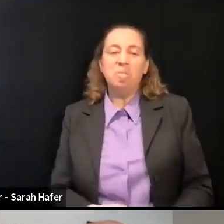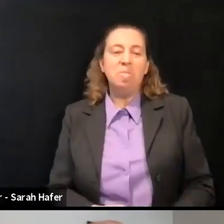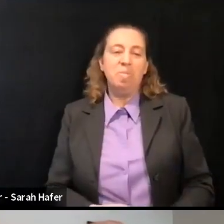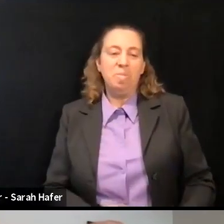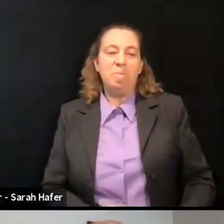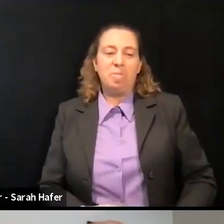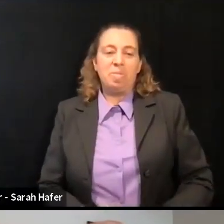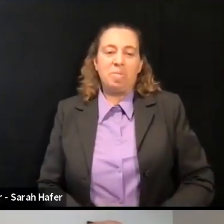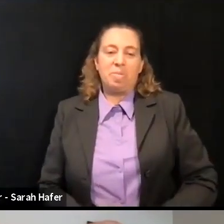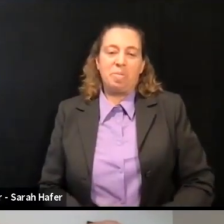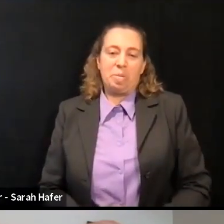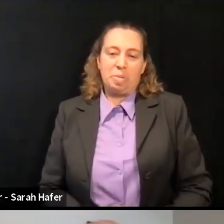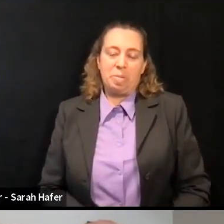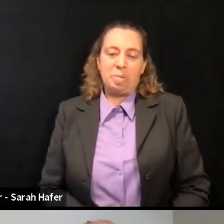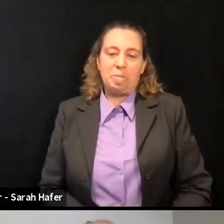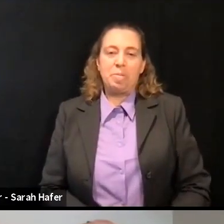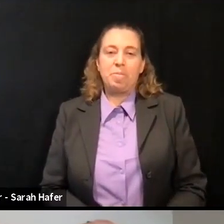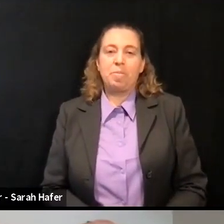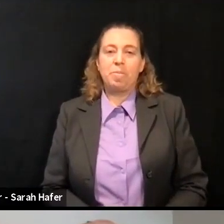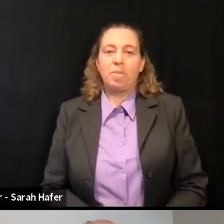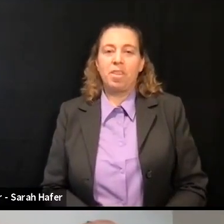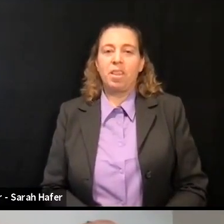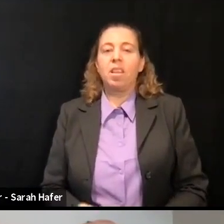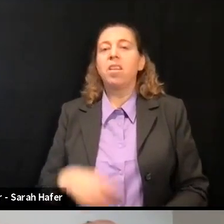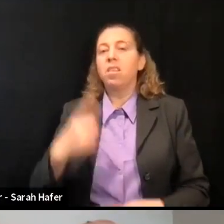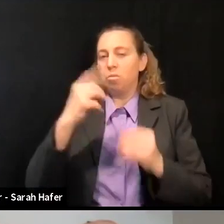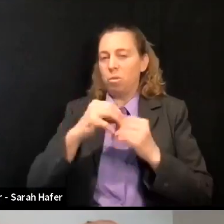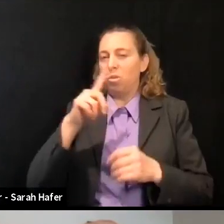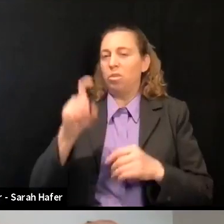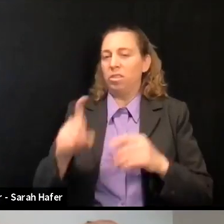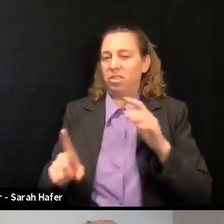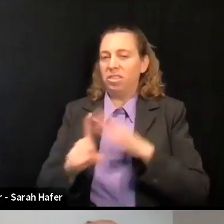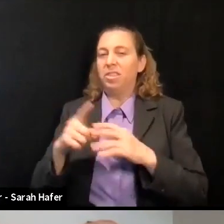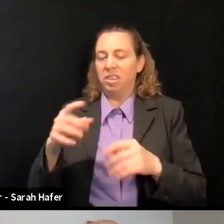for one more question, or perhaps